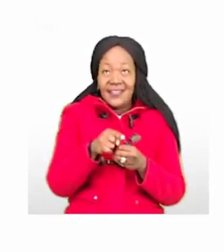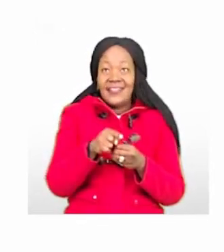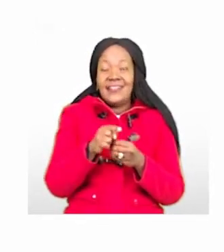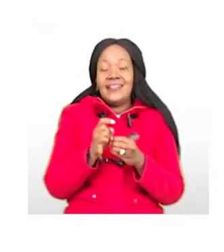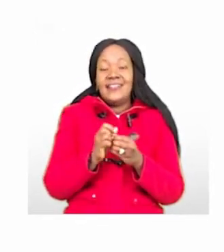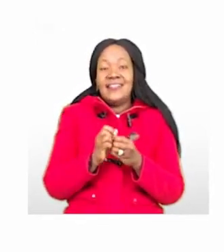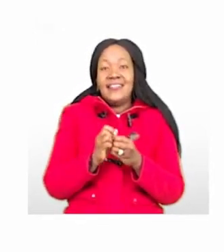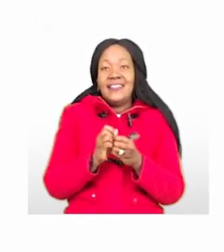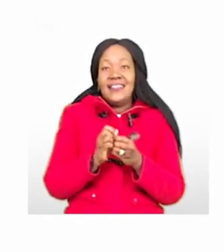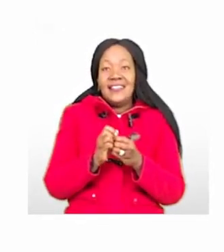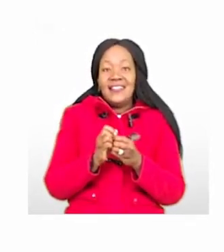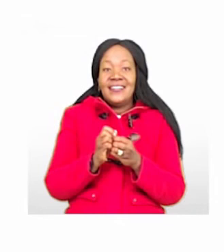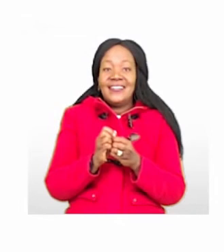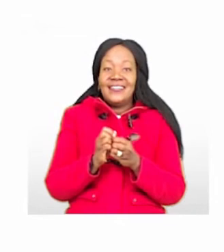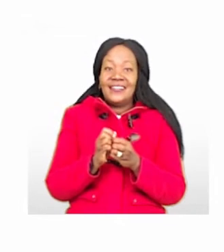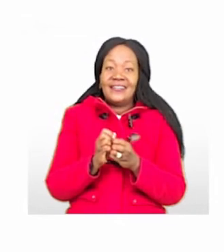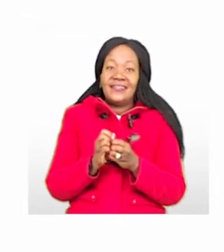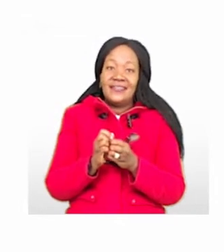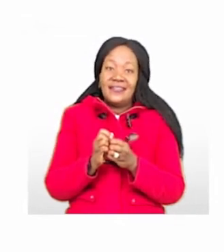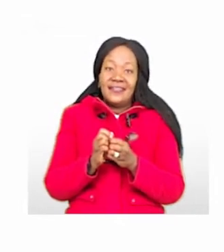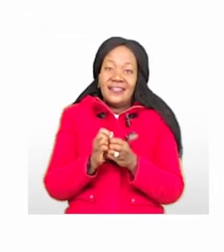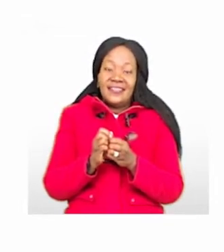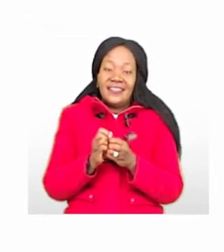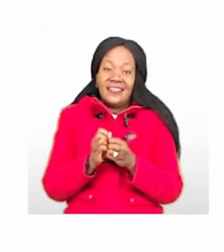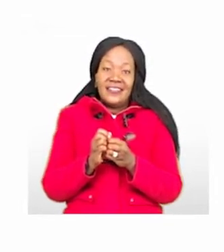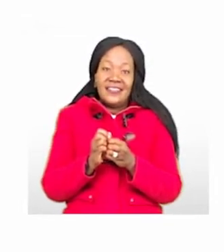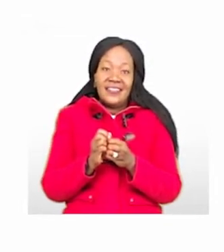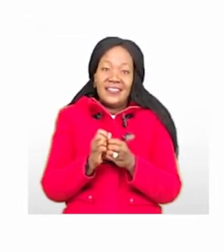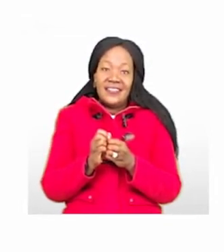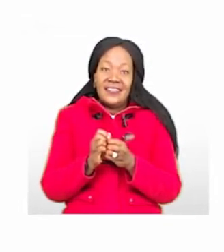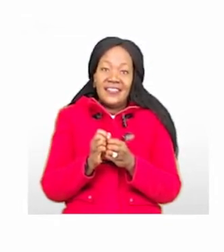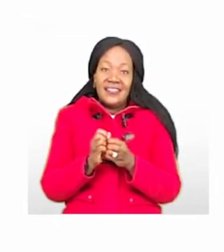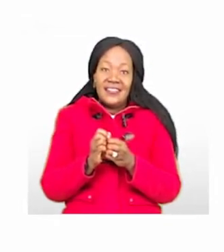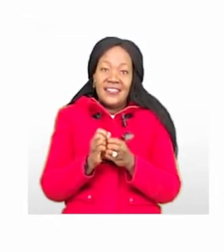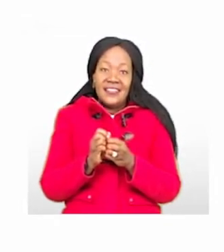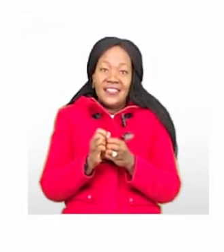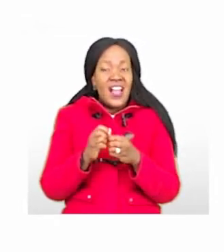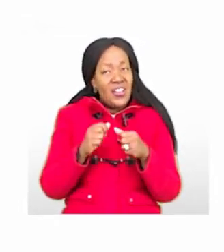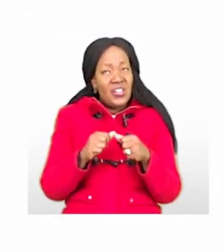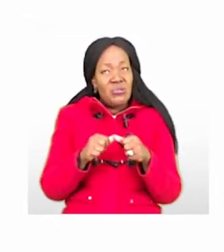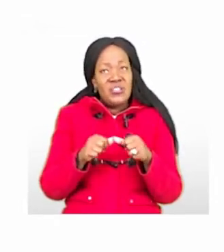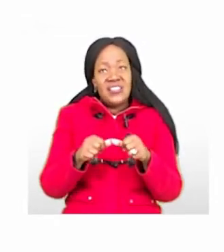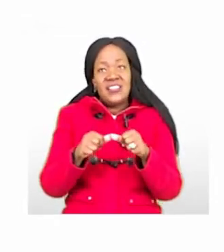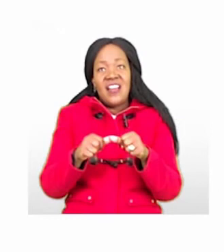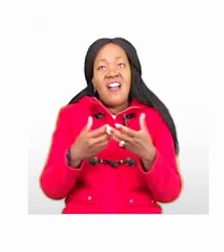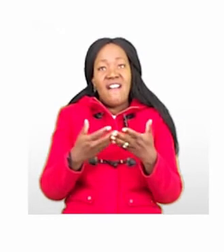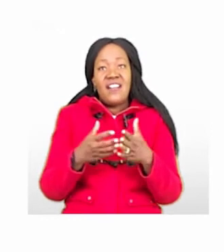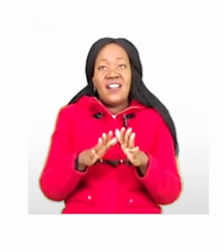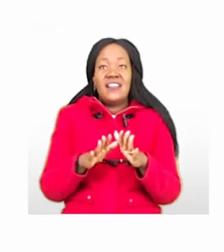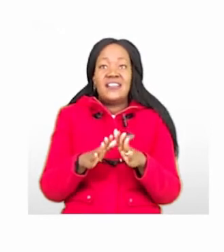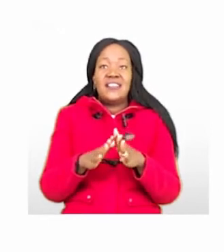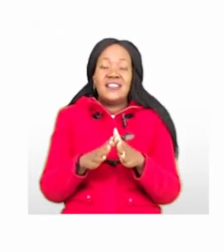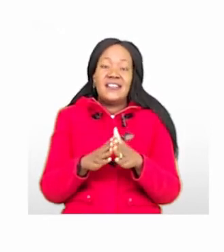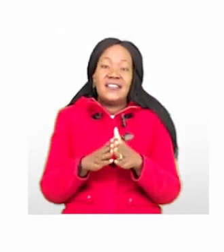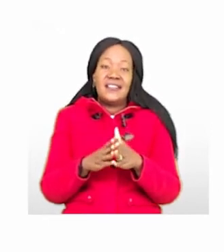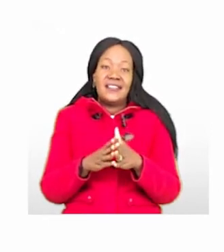heaven, and that's how we form number 7. Let's complete that activity on